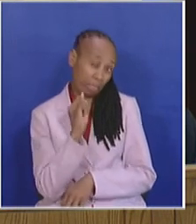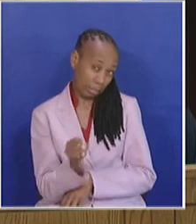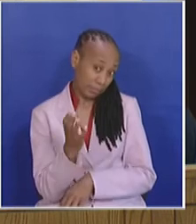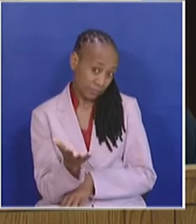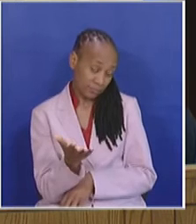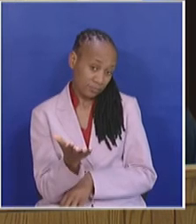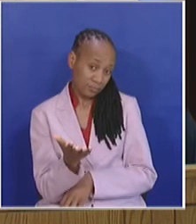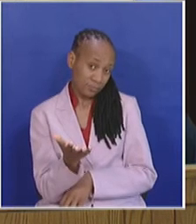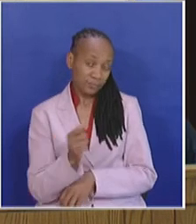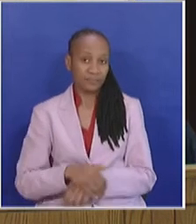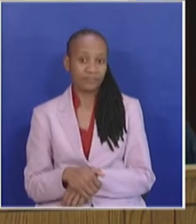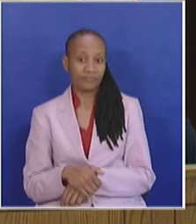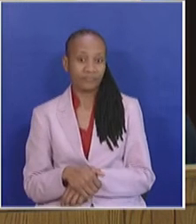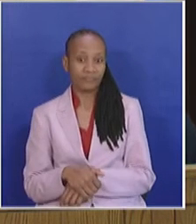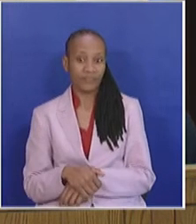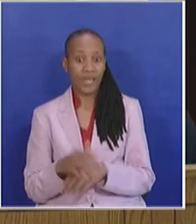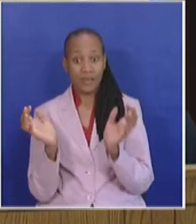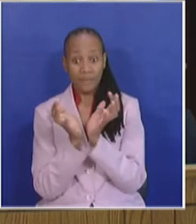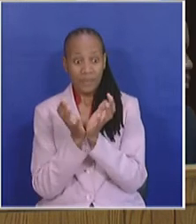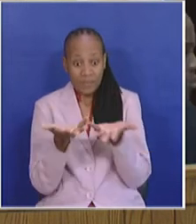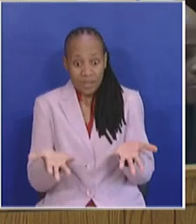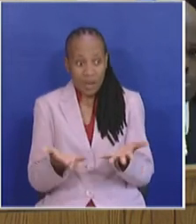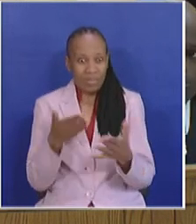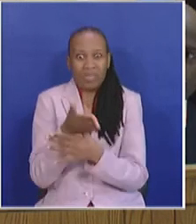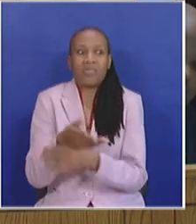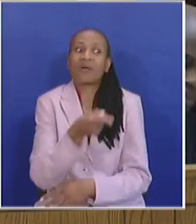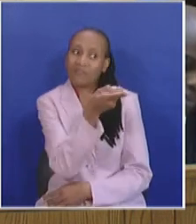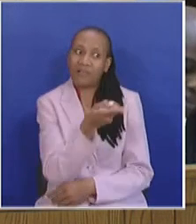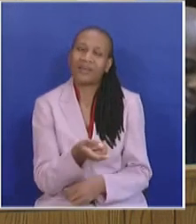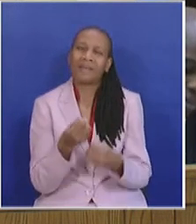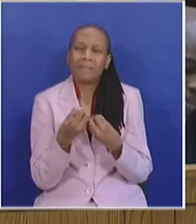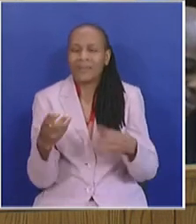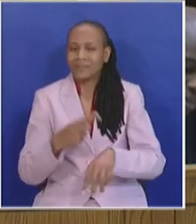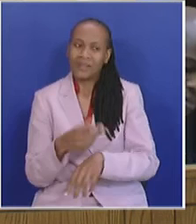You have disrupted this house several times.